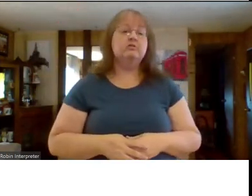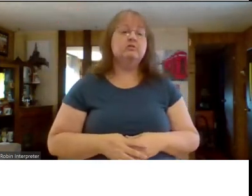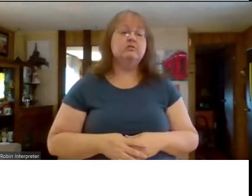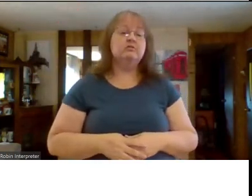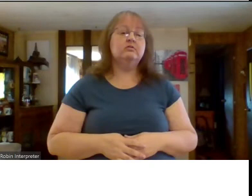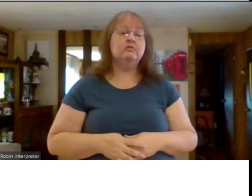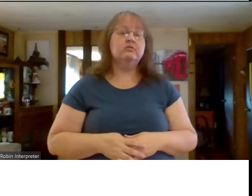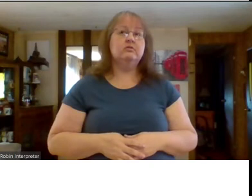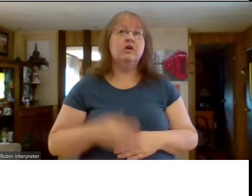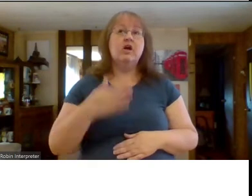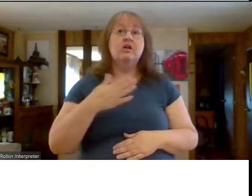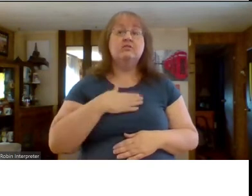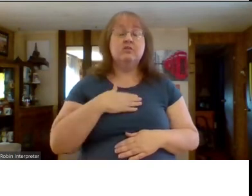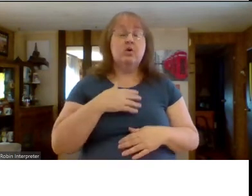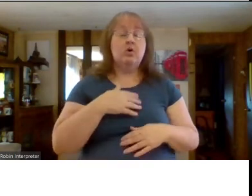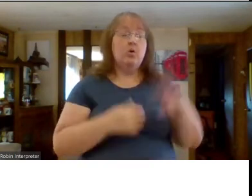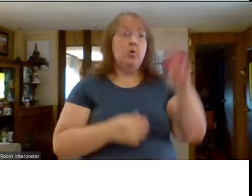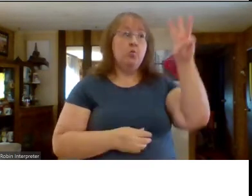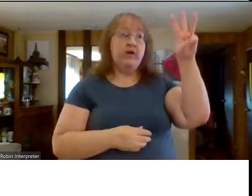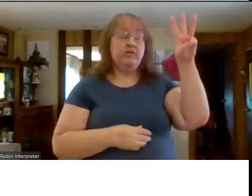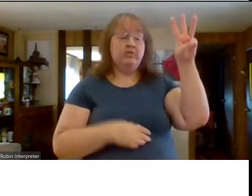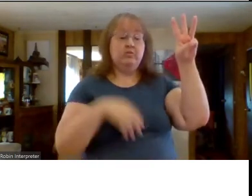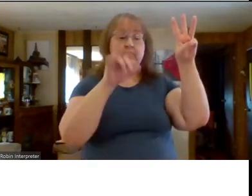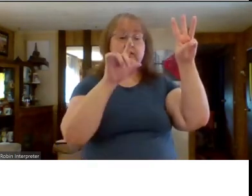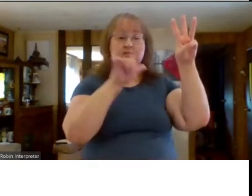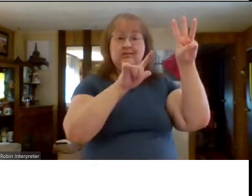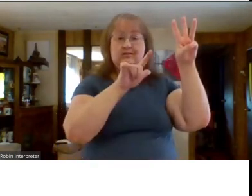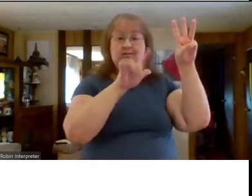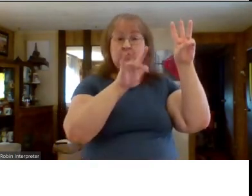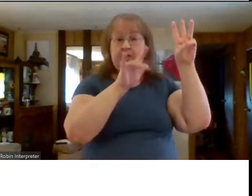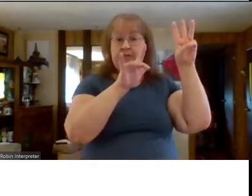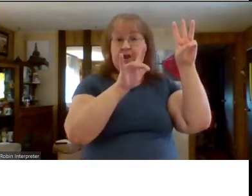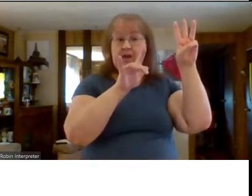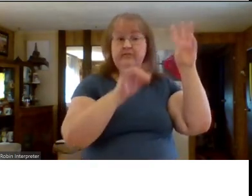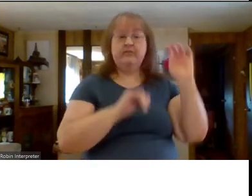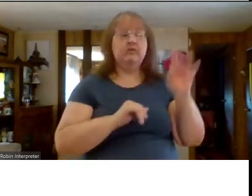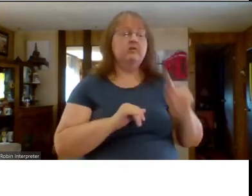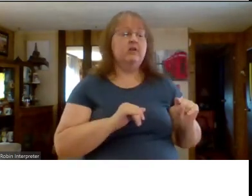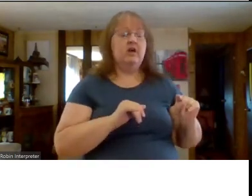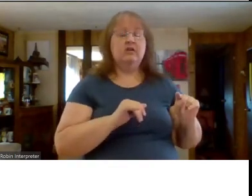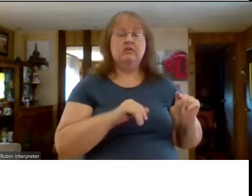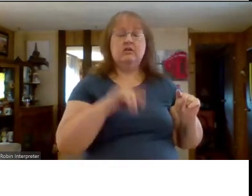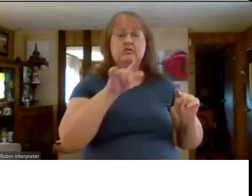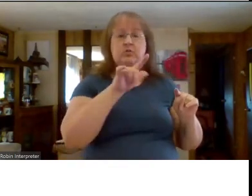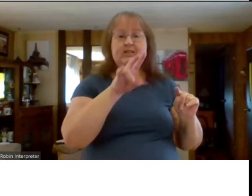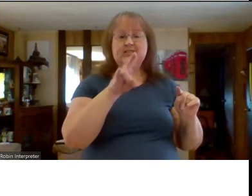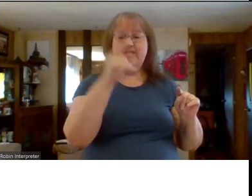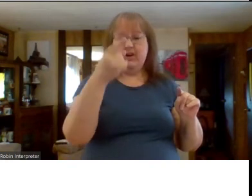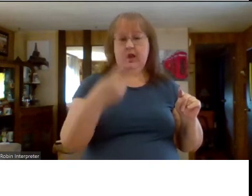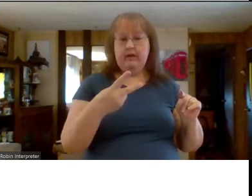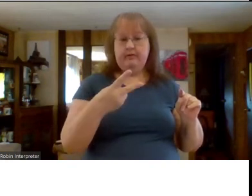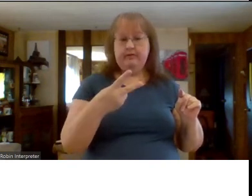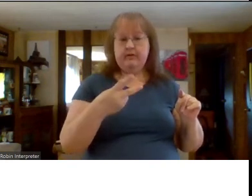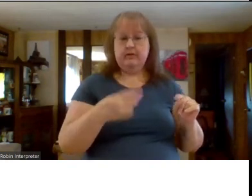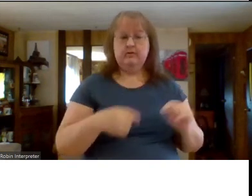the same answer in the end. Okay, so let me see. So my width was 25 and then